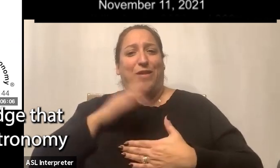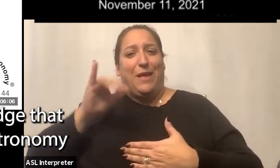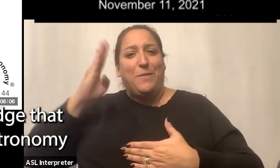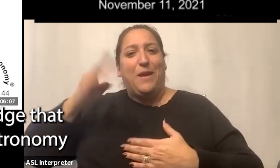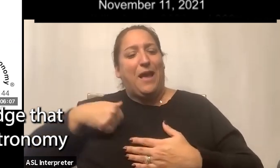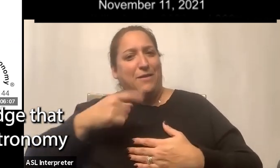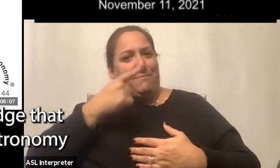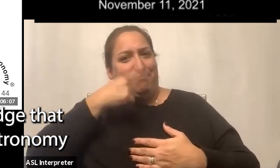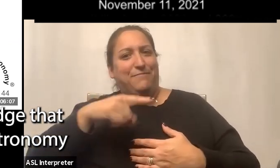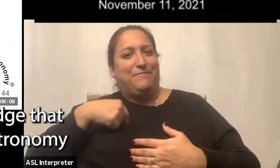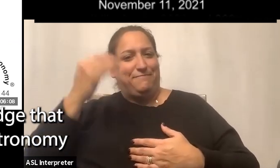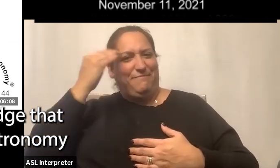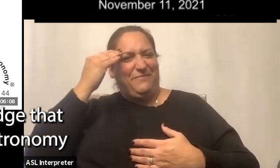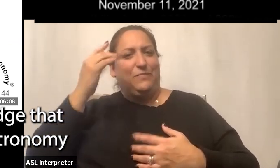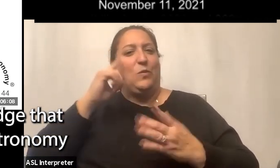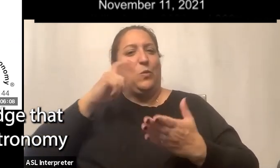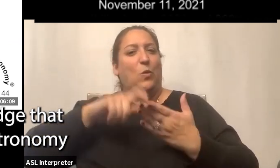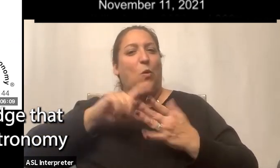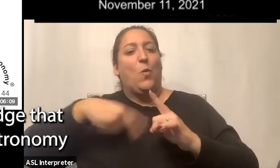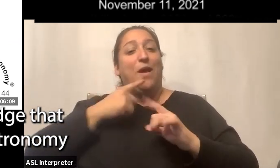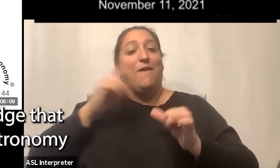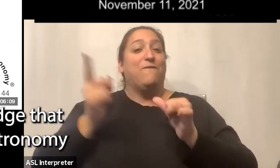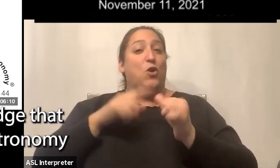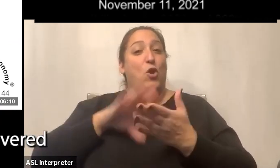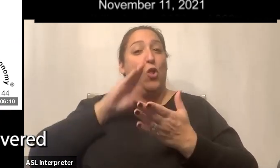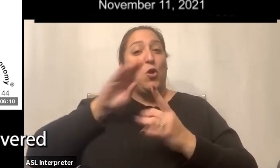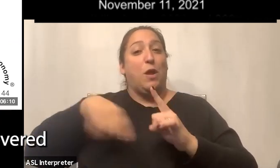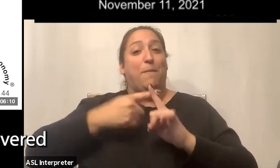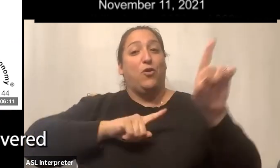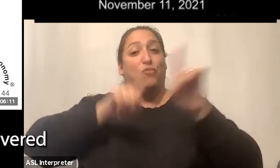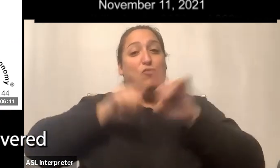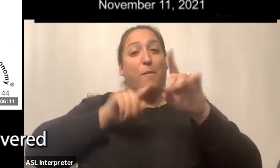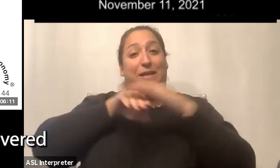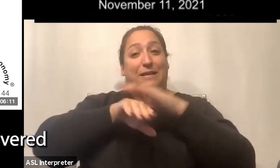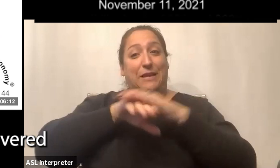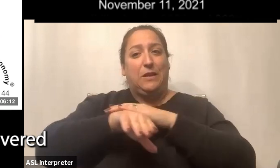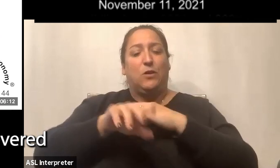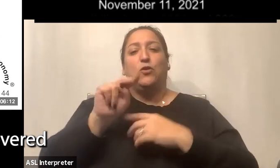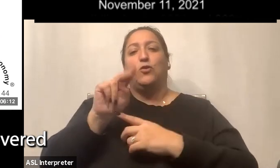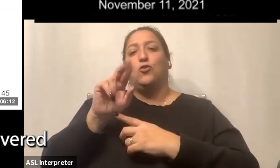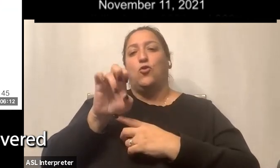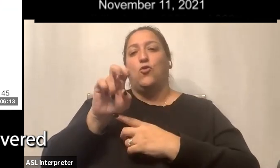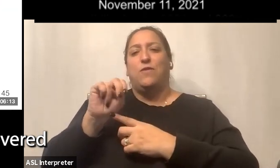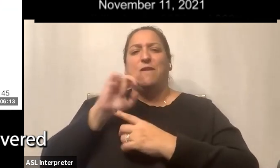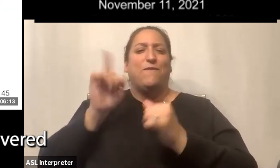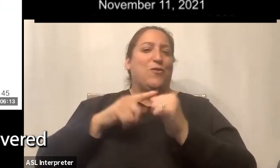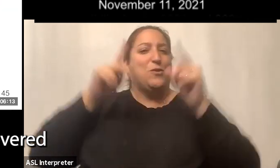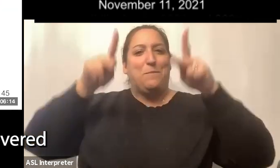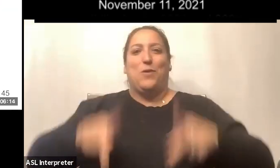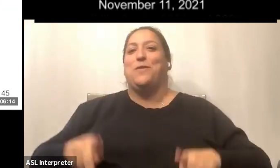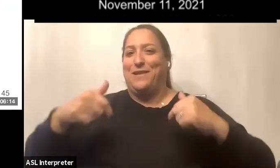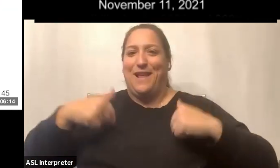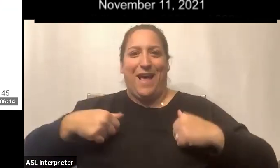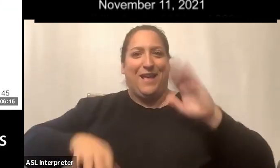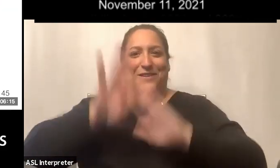to acknowledge that when I was first learning about astronomy accessibility, Noreen was the first person who I